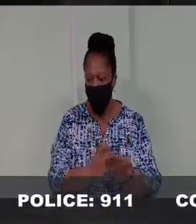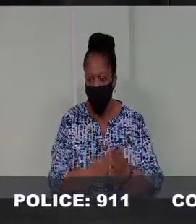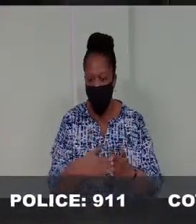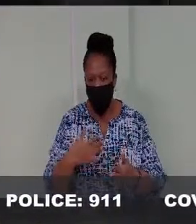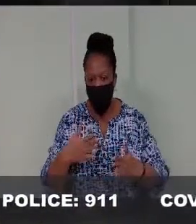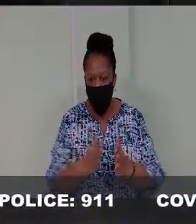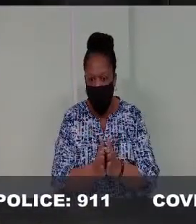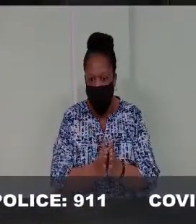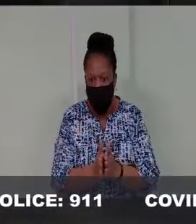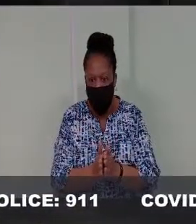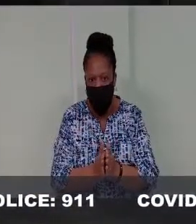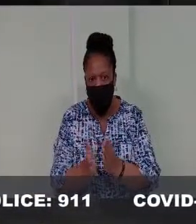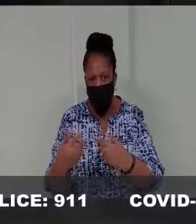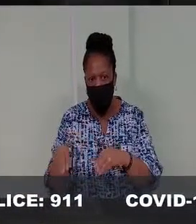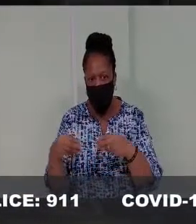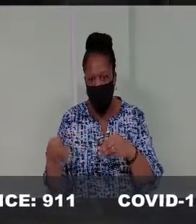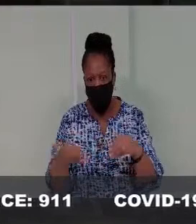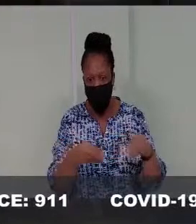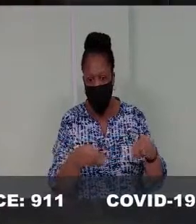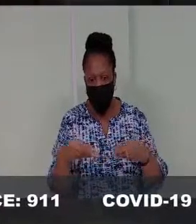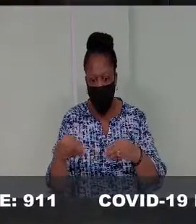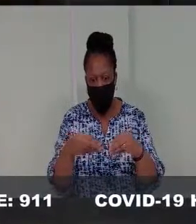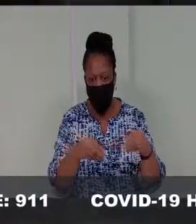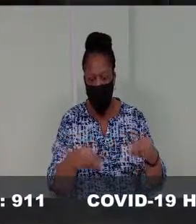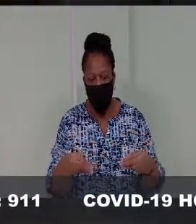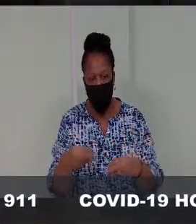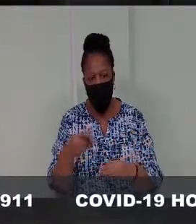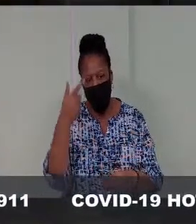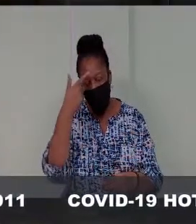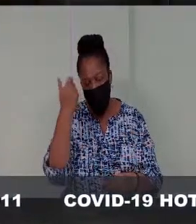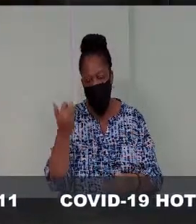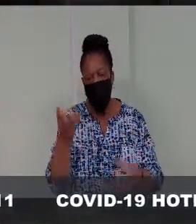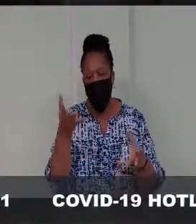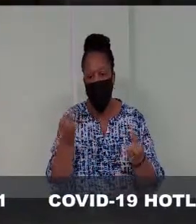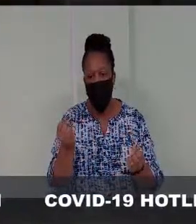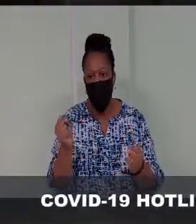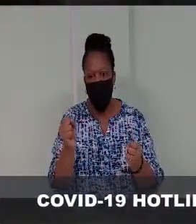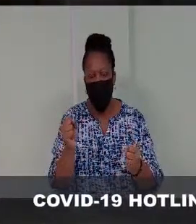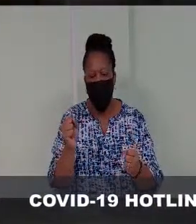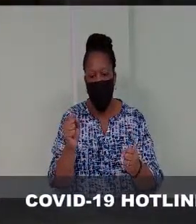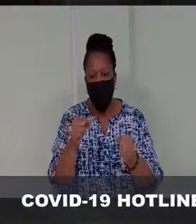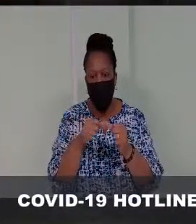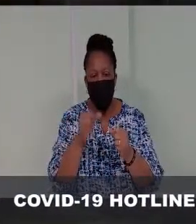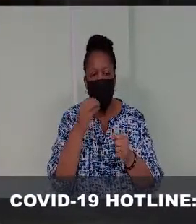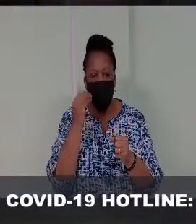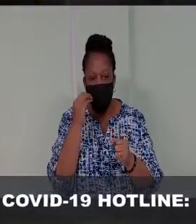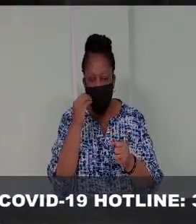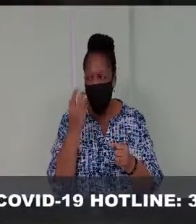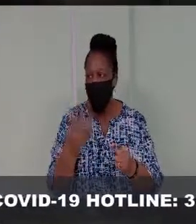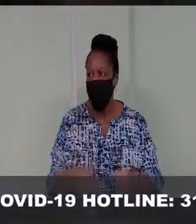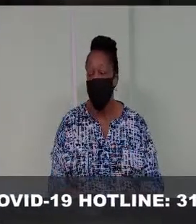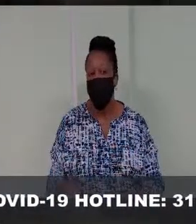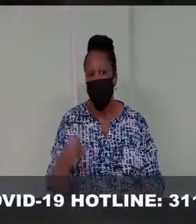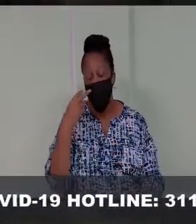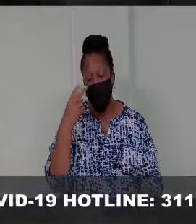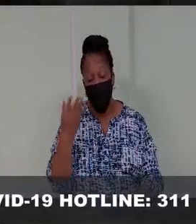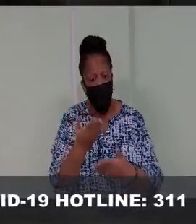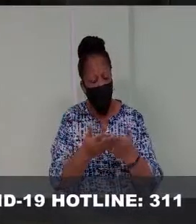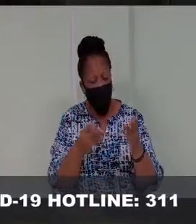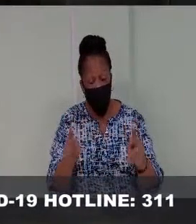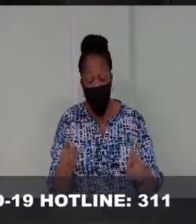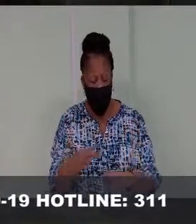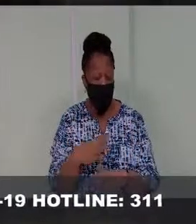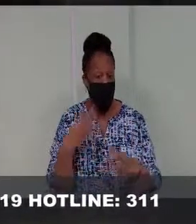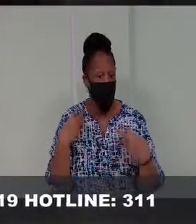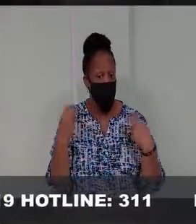activities. And also, we have seen the great economic impact it has had on our labor force and also